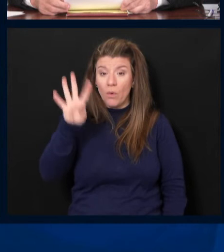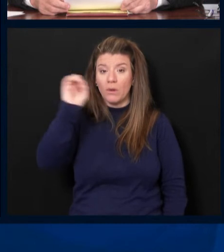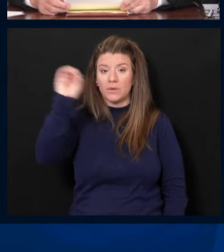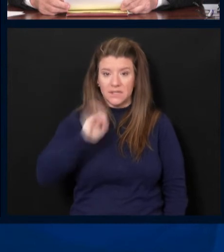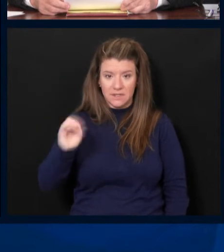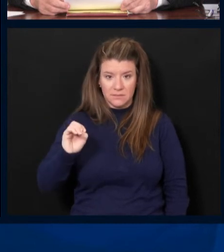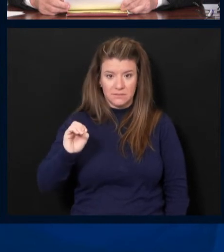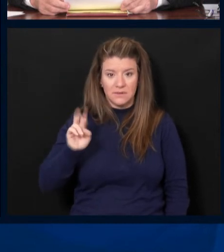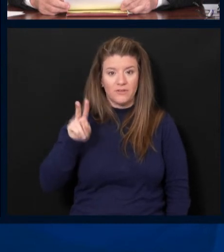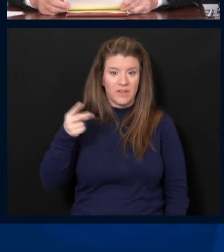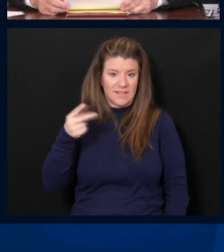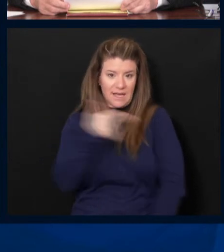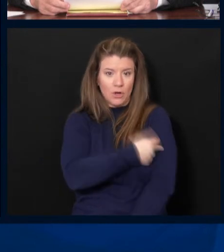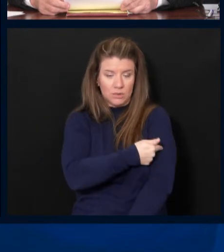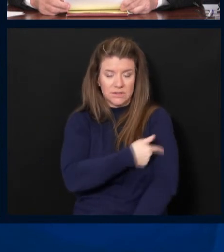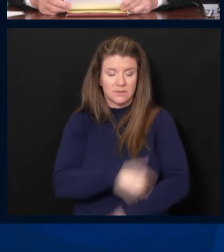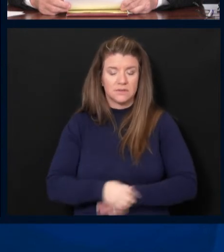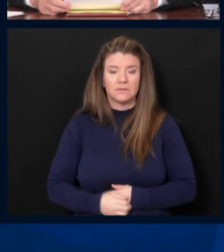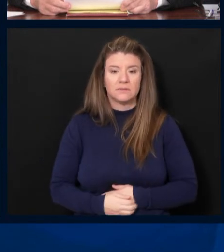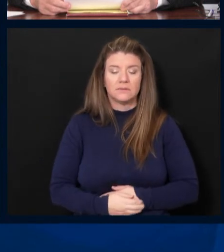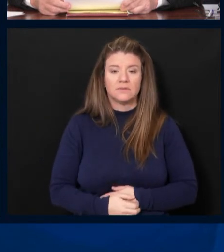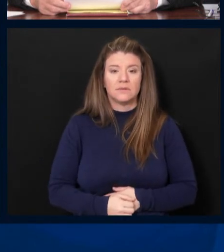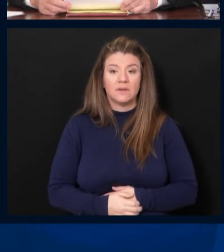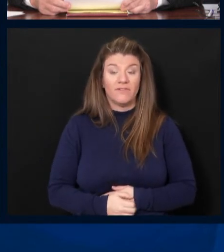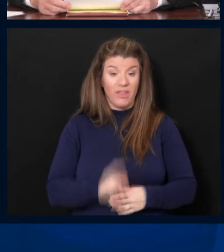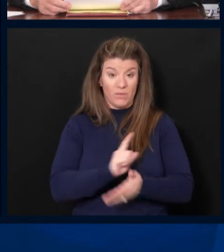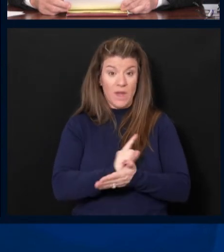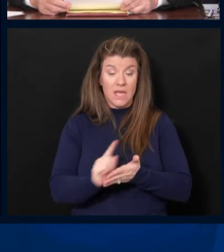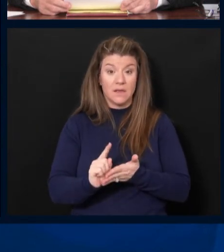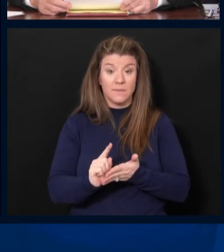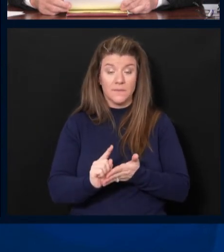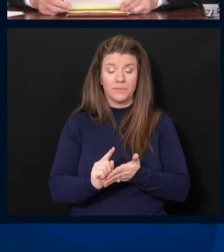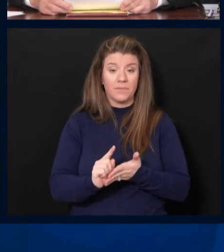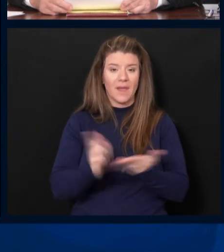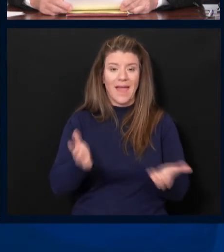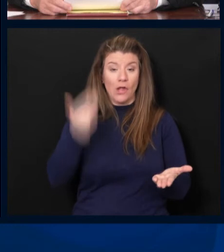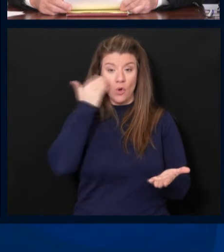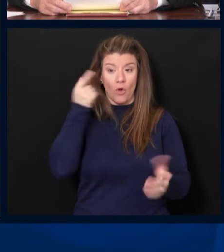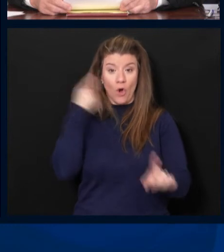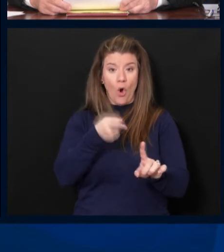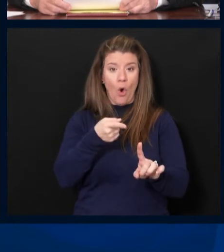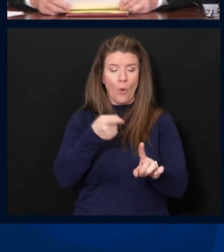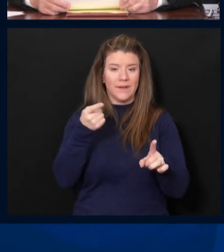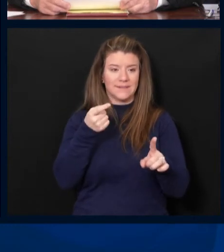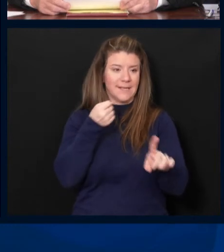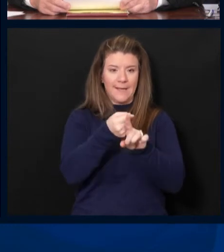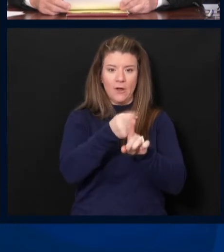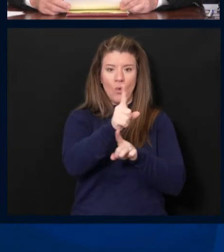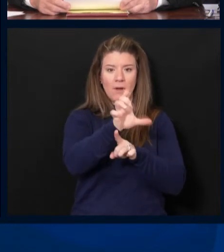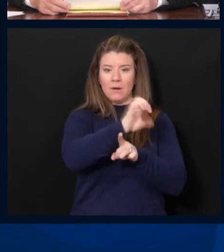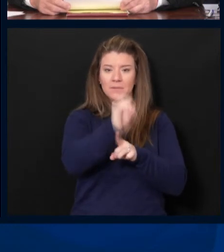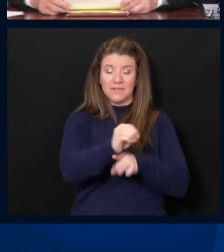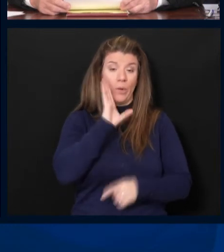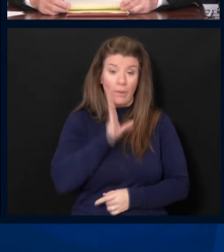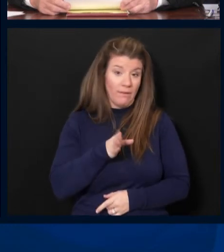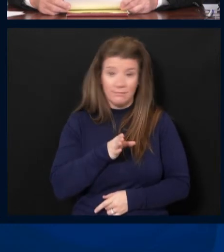94.4%, on our second round doses for the week. And our goal is to get to 100%. We'll get